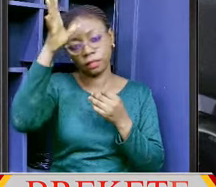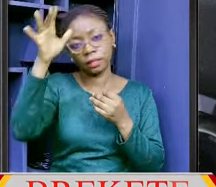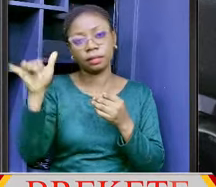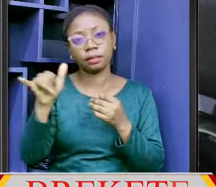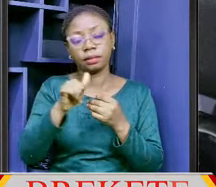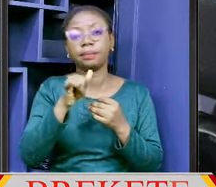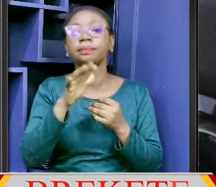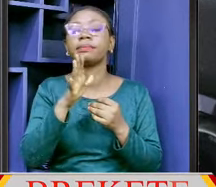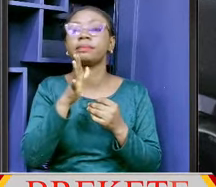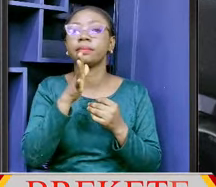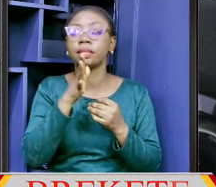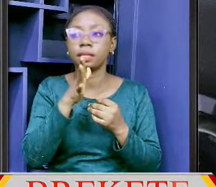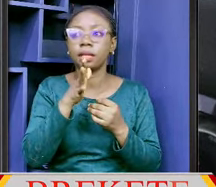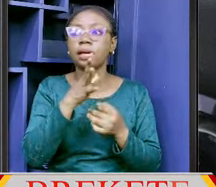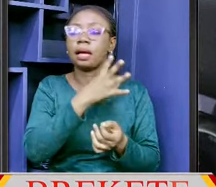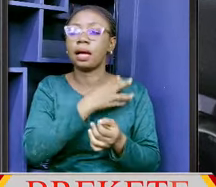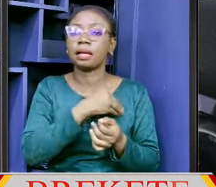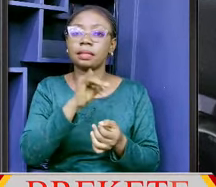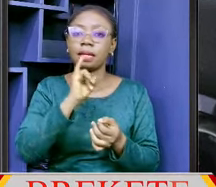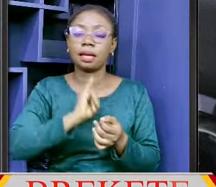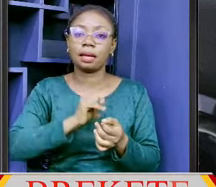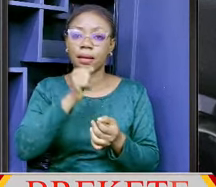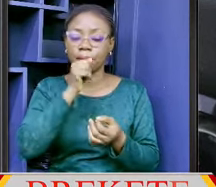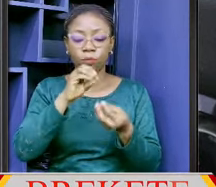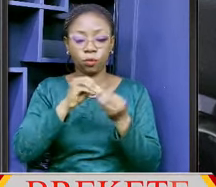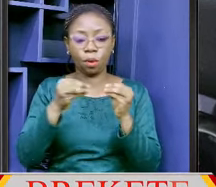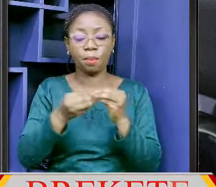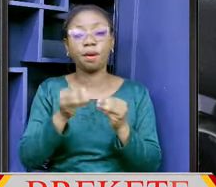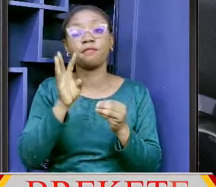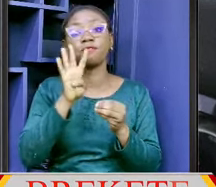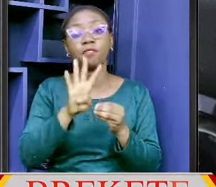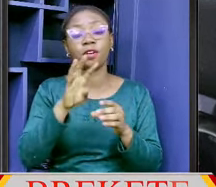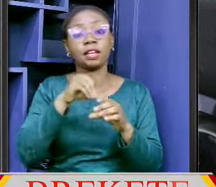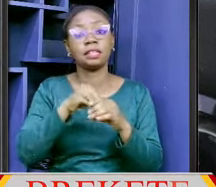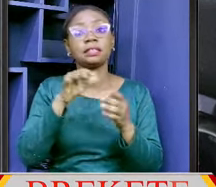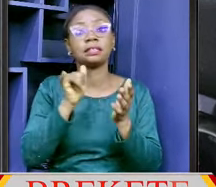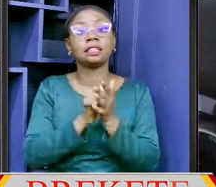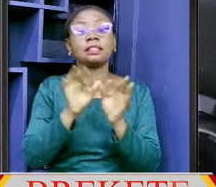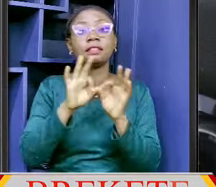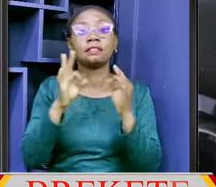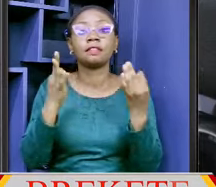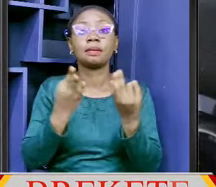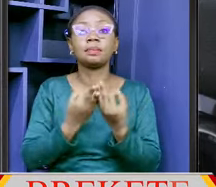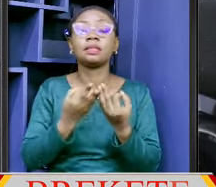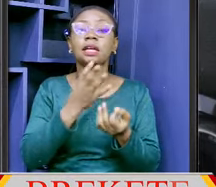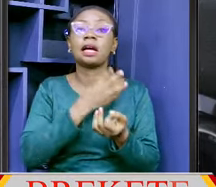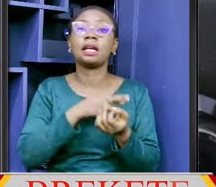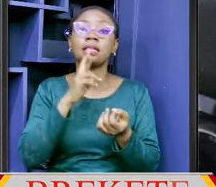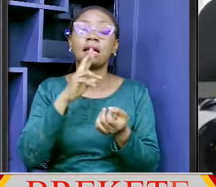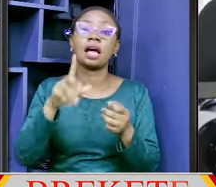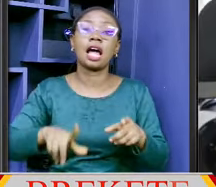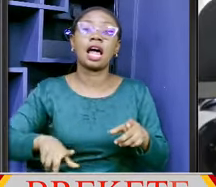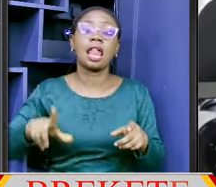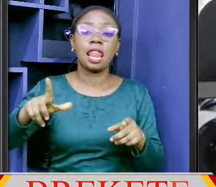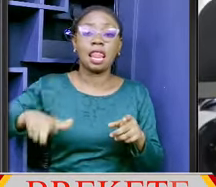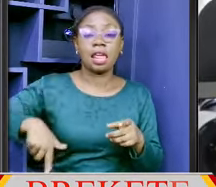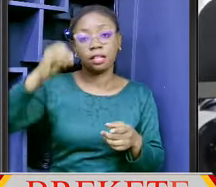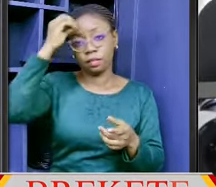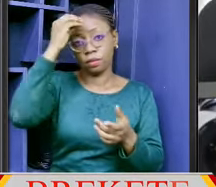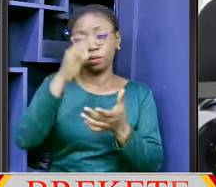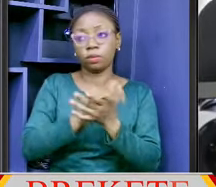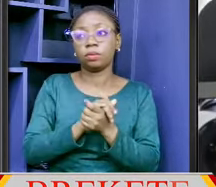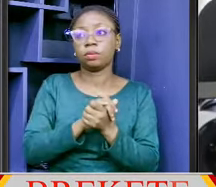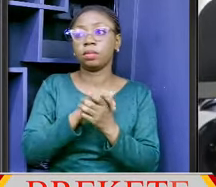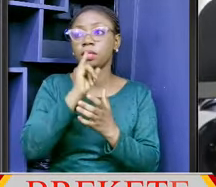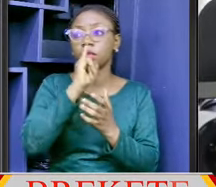mother. And you are number what? I am number 4 in that family. And her late husband is number what? What's number? The late